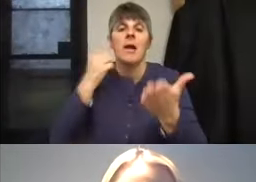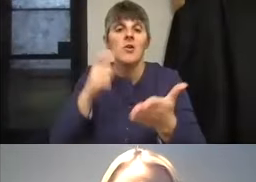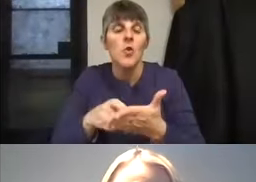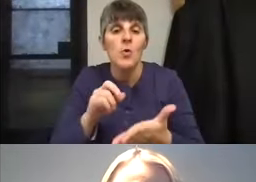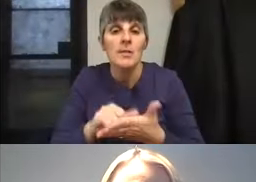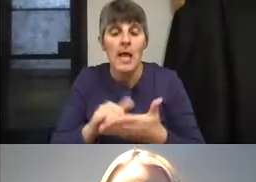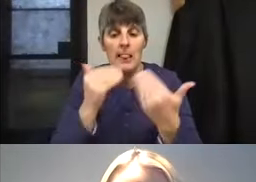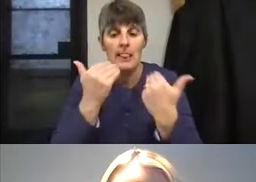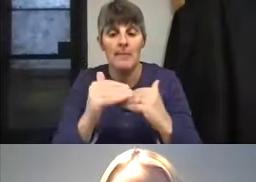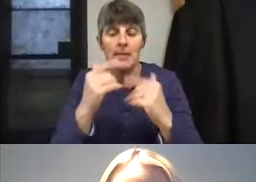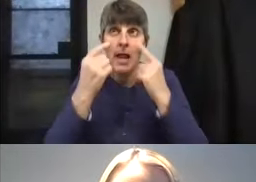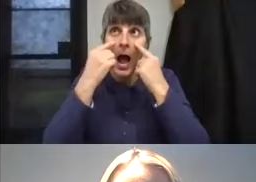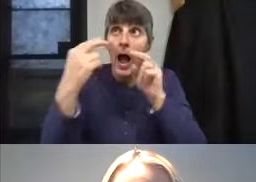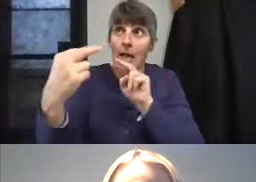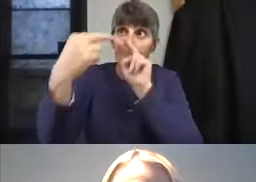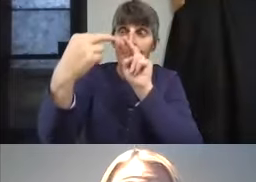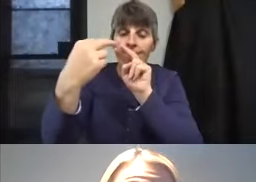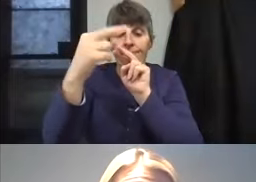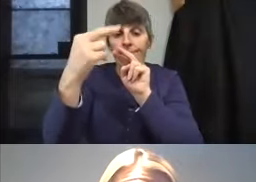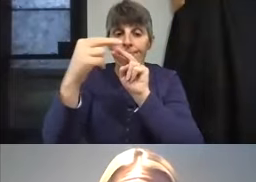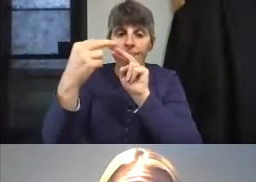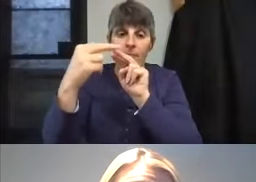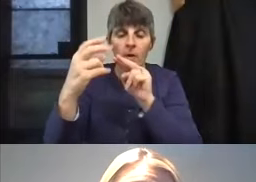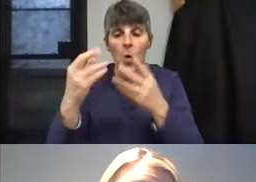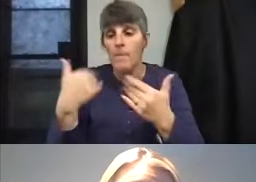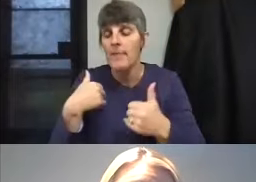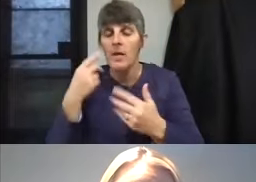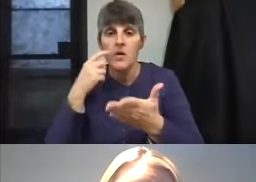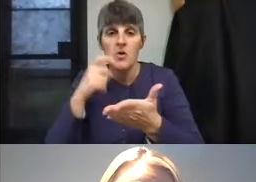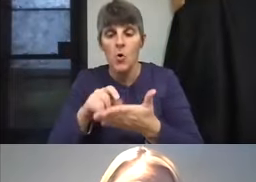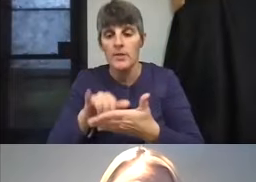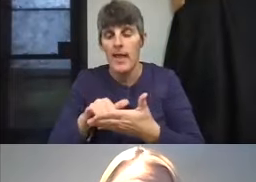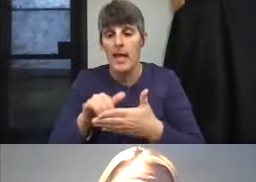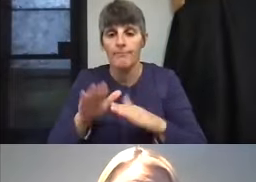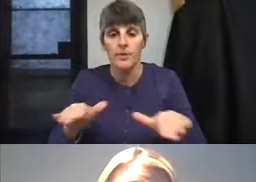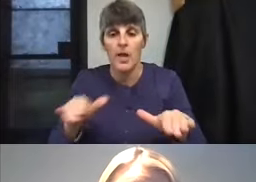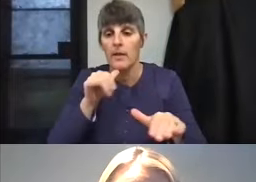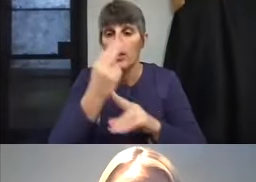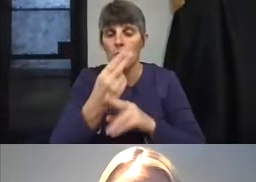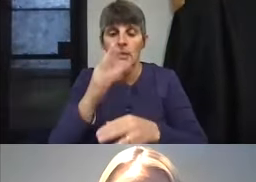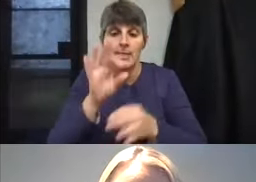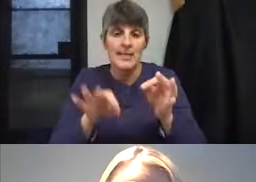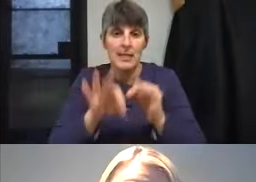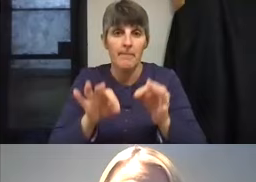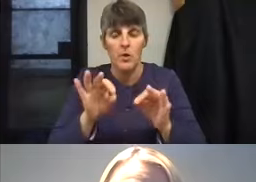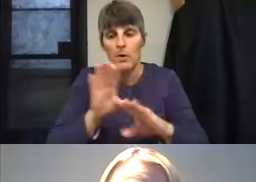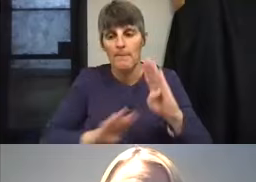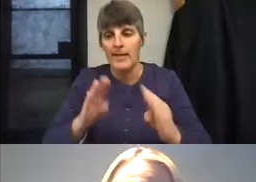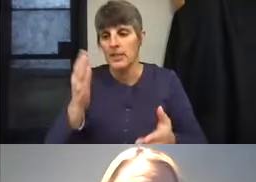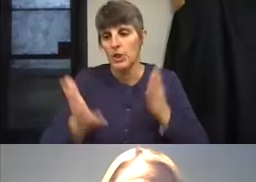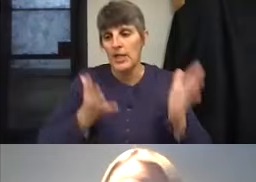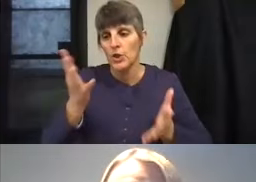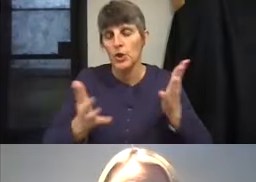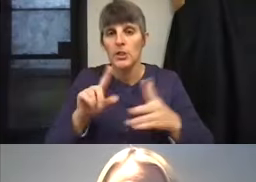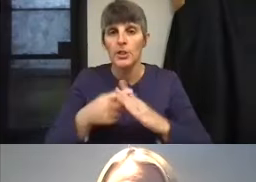notice limited eye contact. They might notice that their child's not using simple and basic gestures. So starting